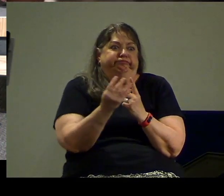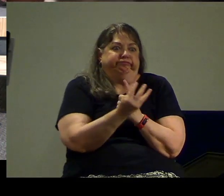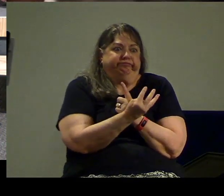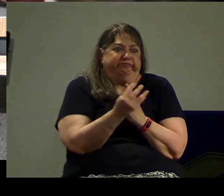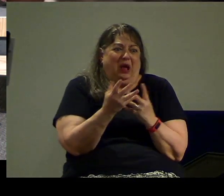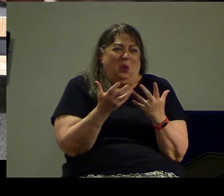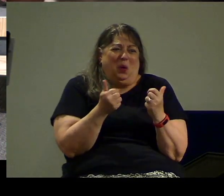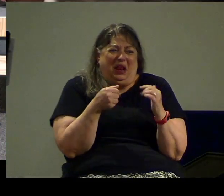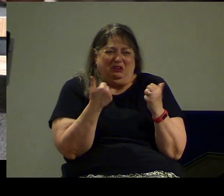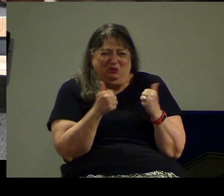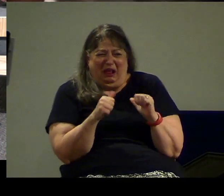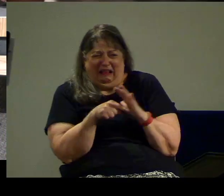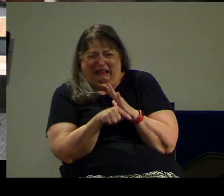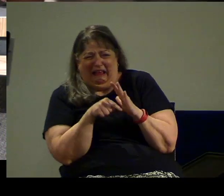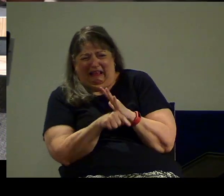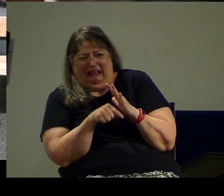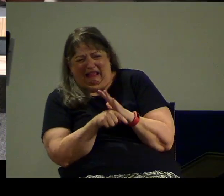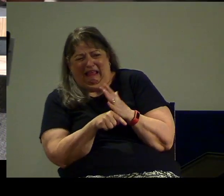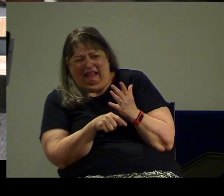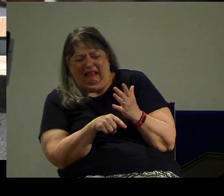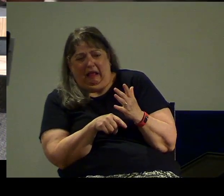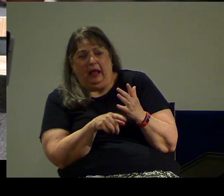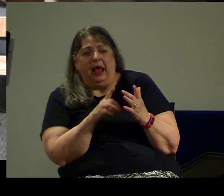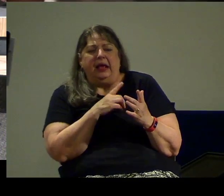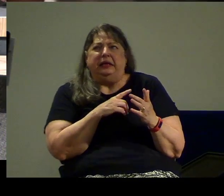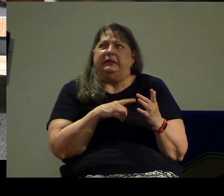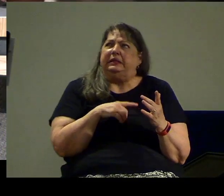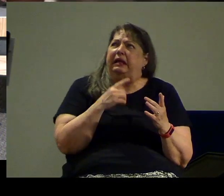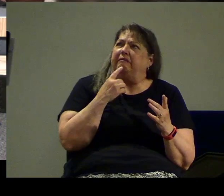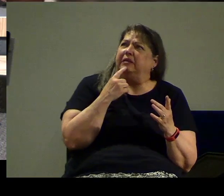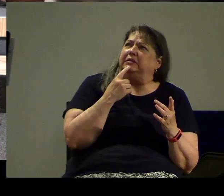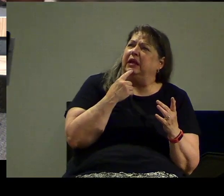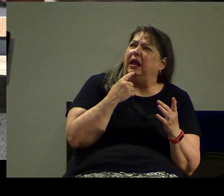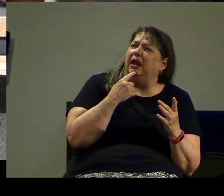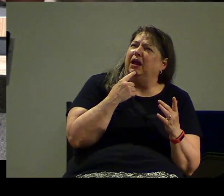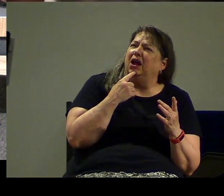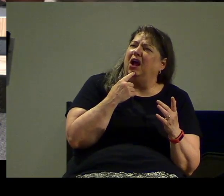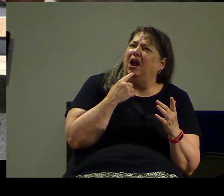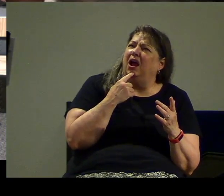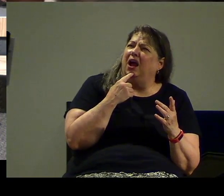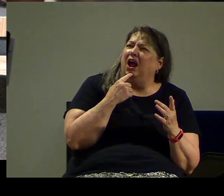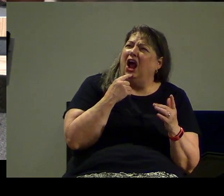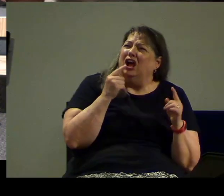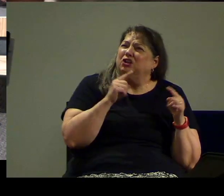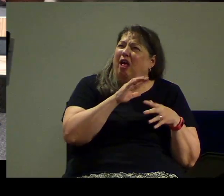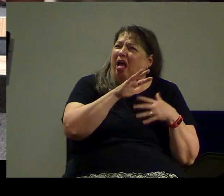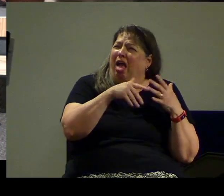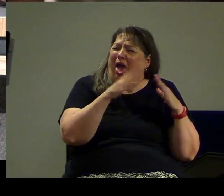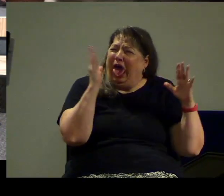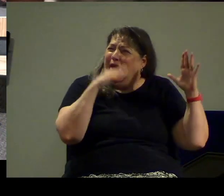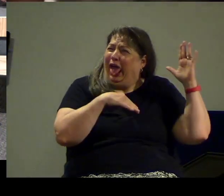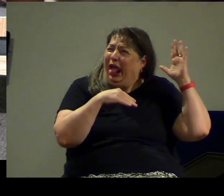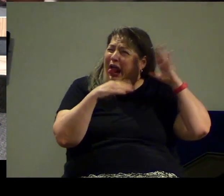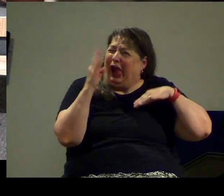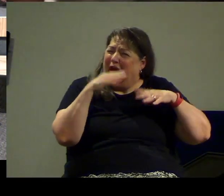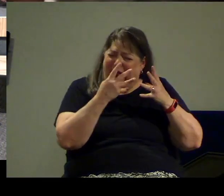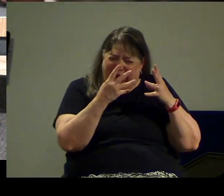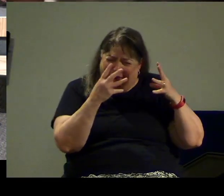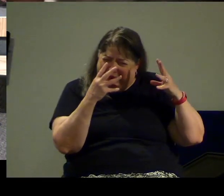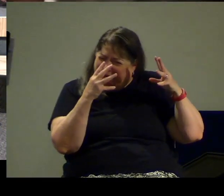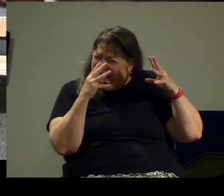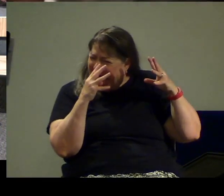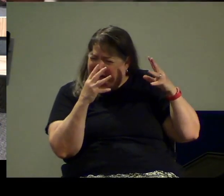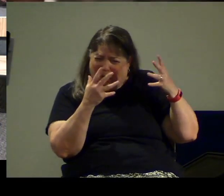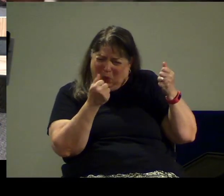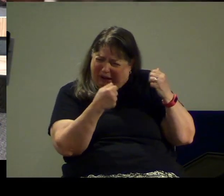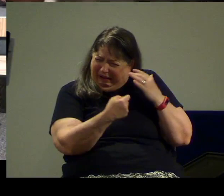want to do him in. But David is saying one thing. He says one thing in the midst of all this. Everybody's around him wanting to